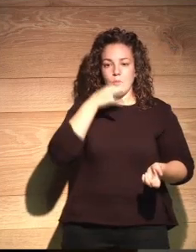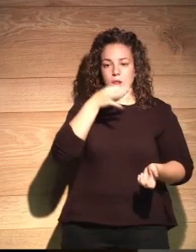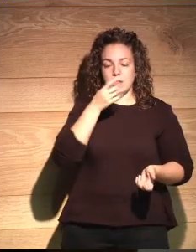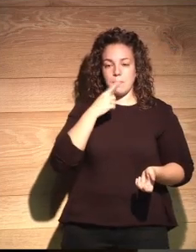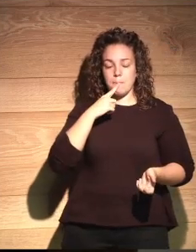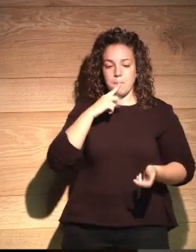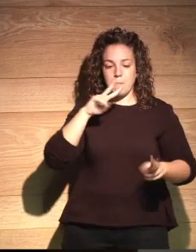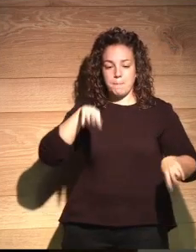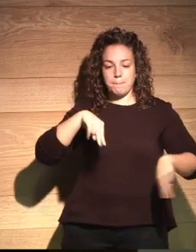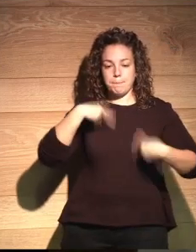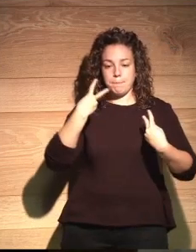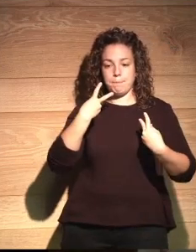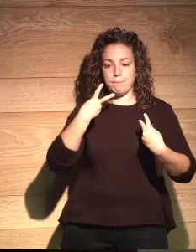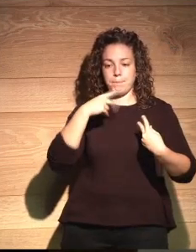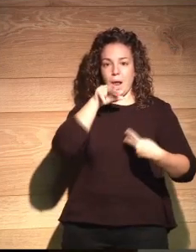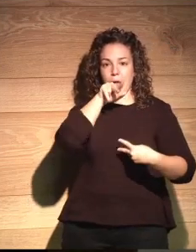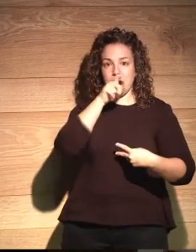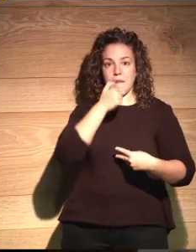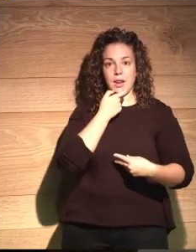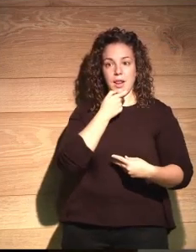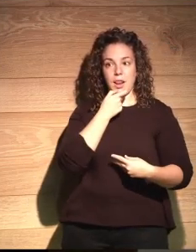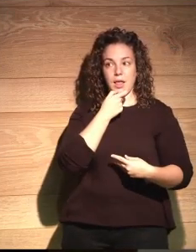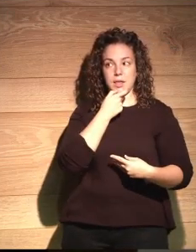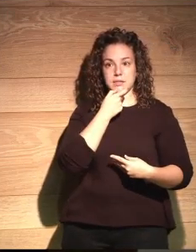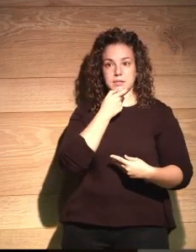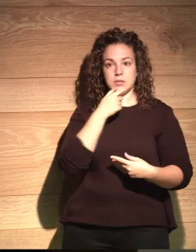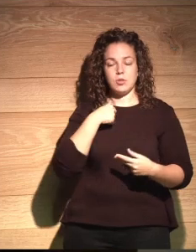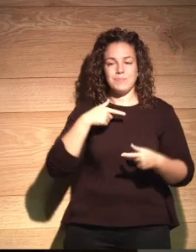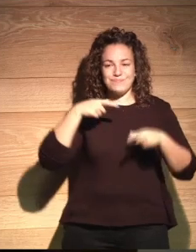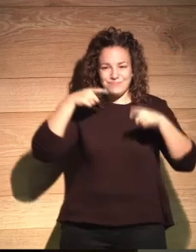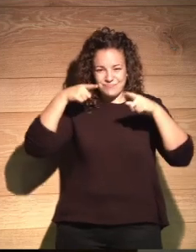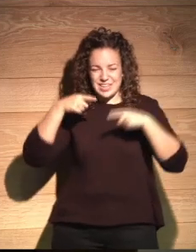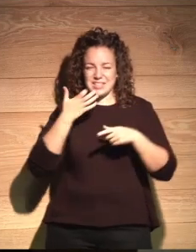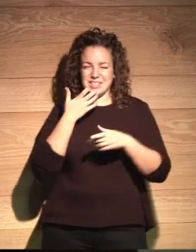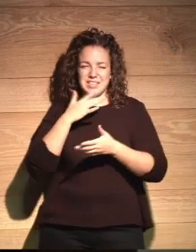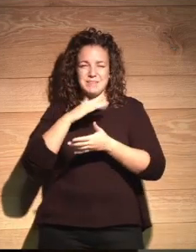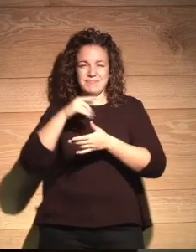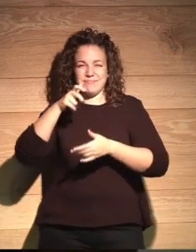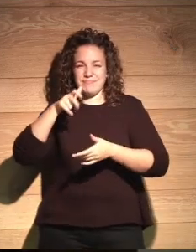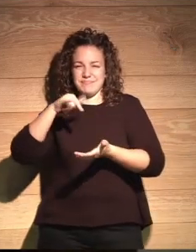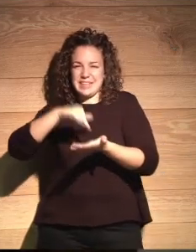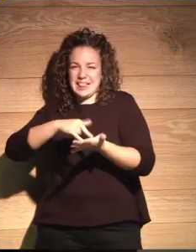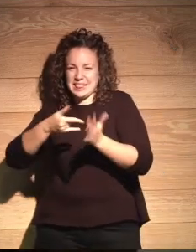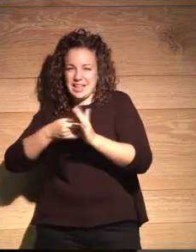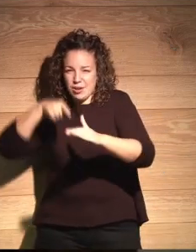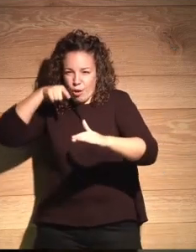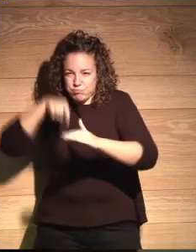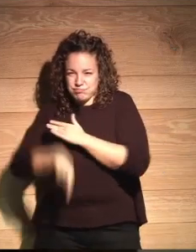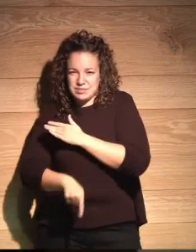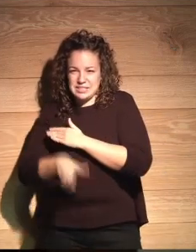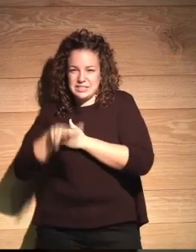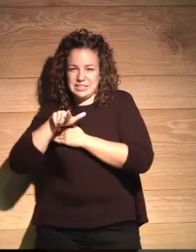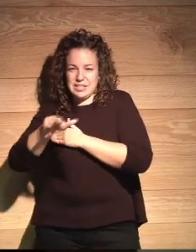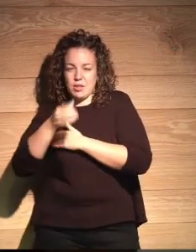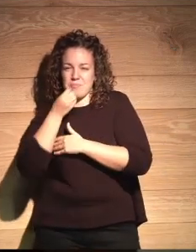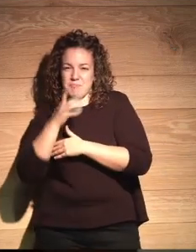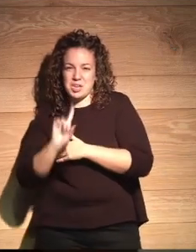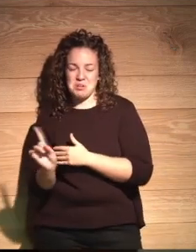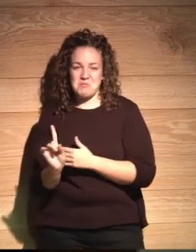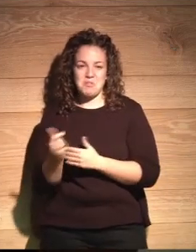So as this afternoon they said that I could speak in English. Maybe can we